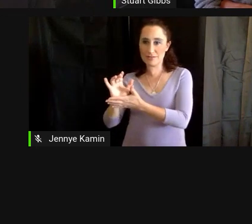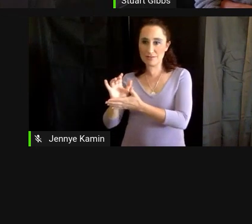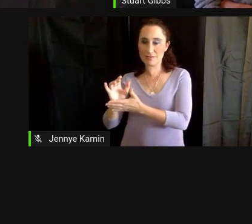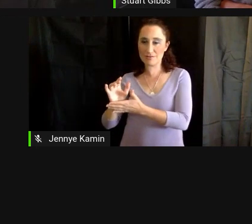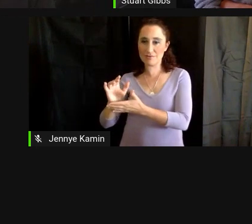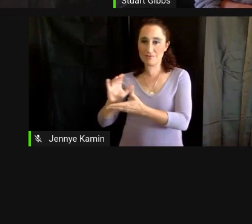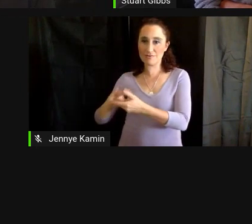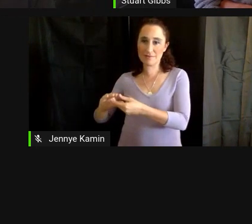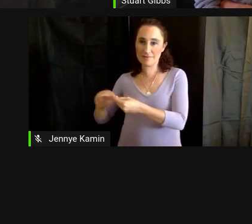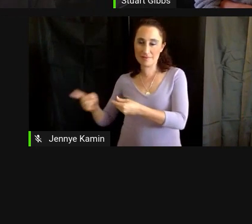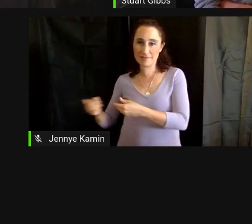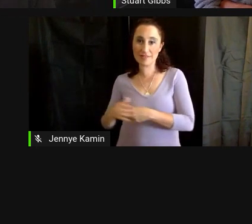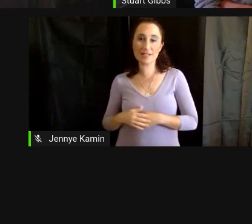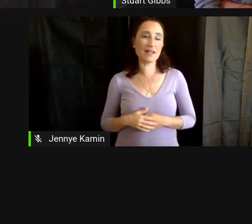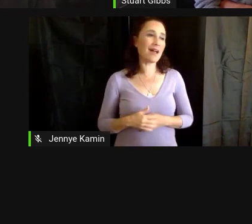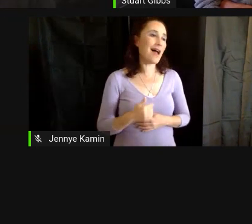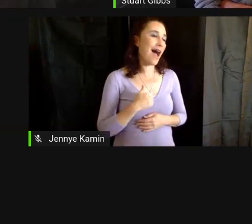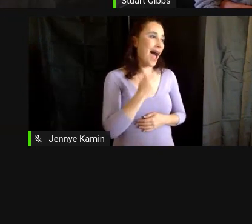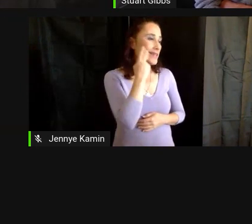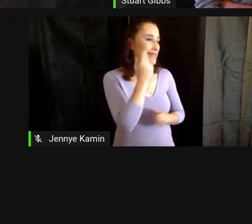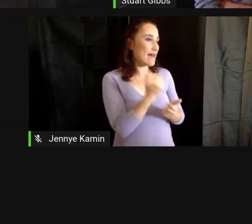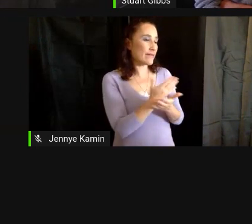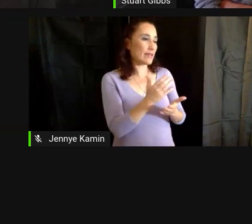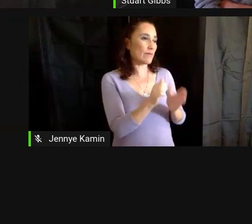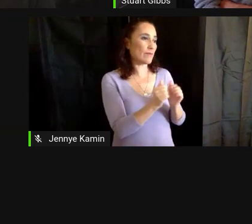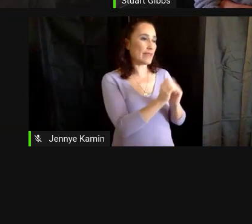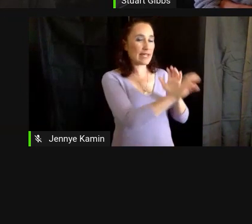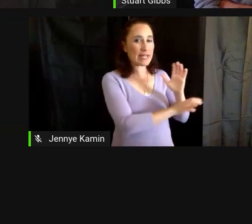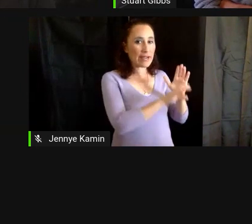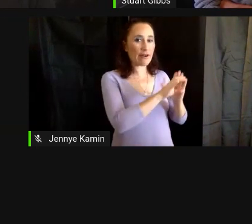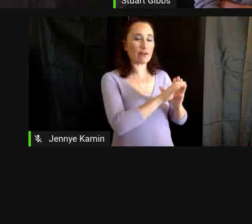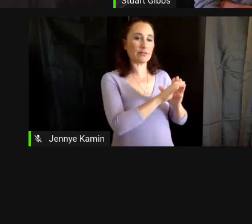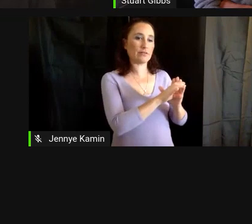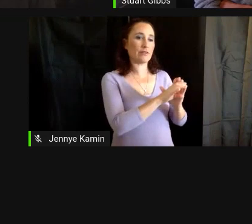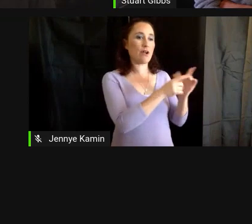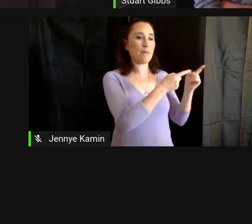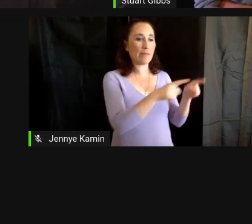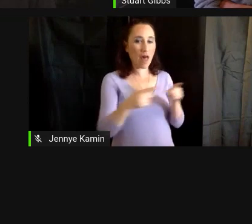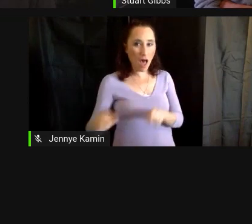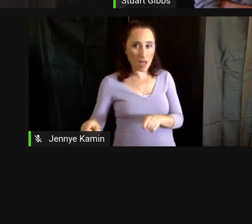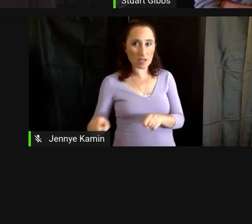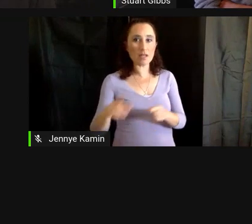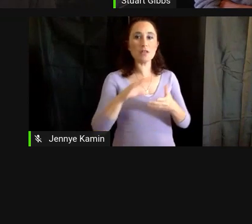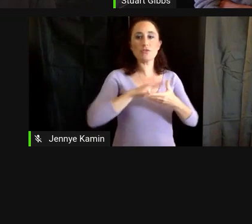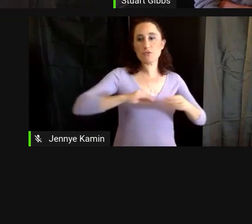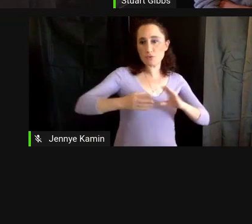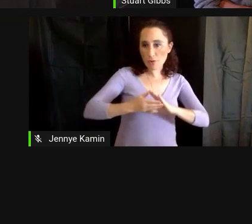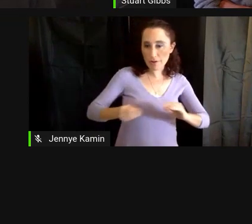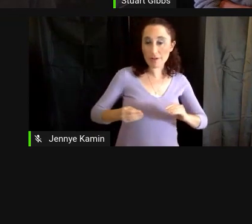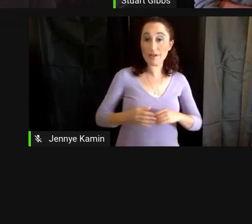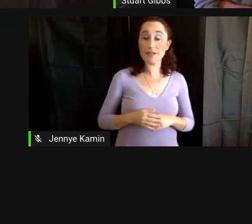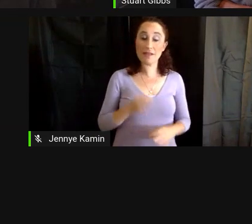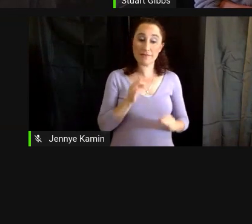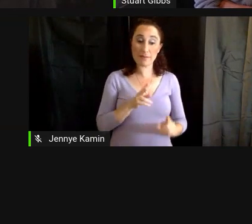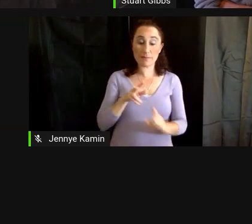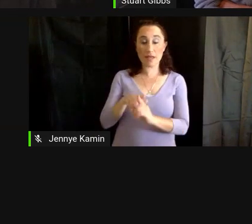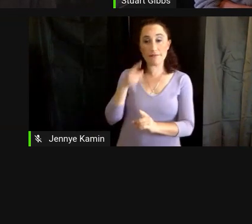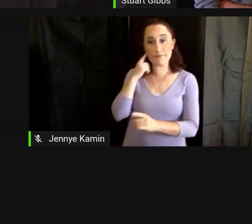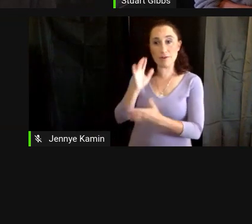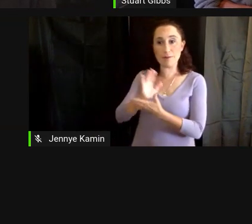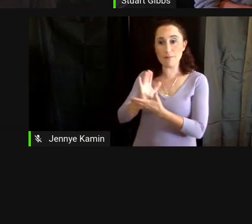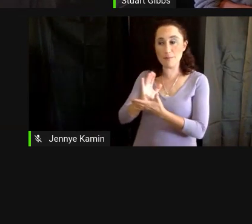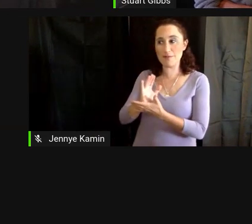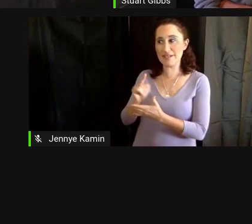see it in terms of character and plot and story. And whenever they're trying to apply it to a movie or a TV show, they're always